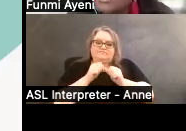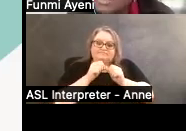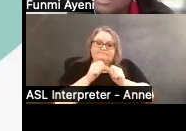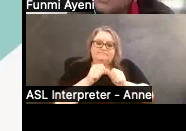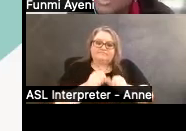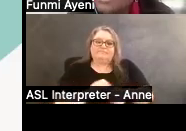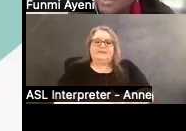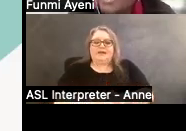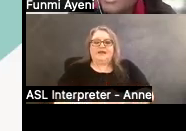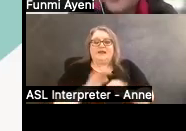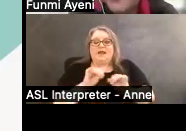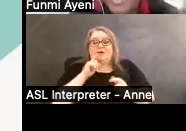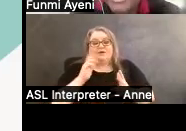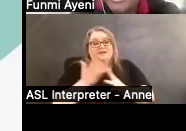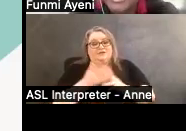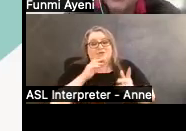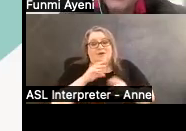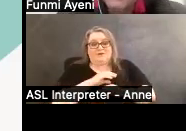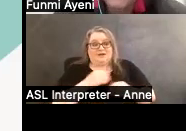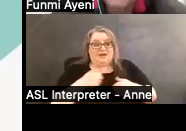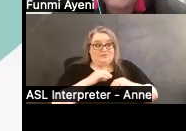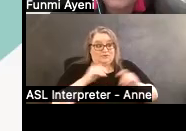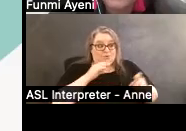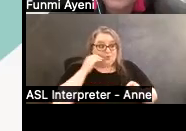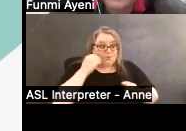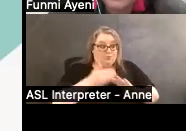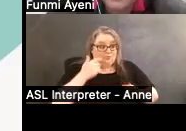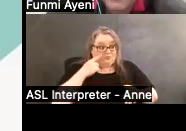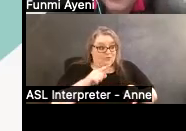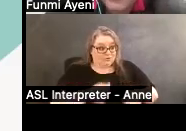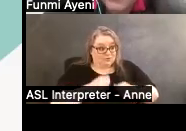interrupt homelessness for survivors. Next slide, please.